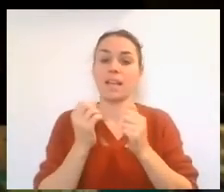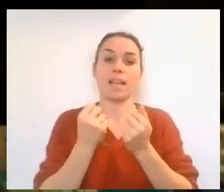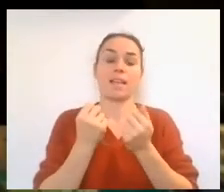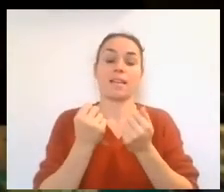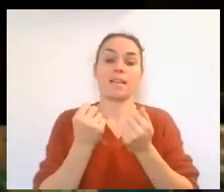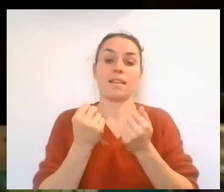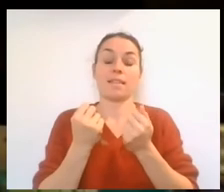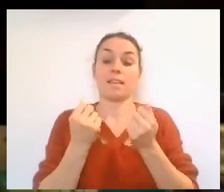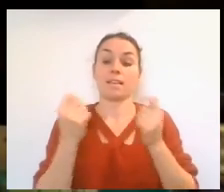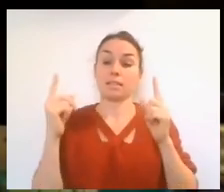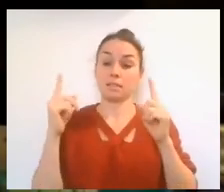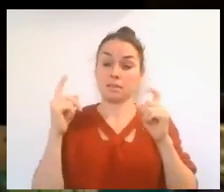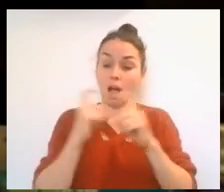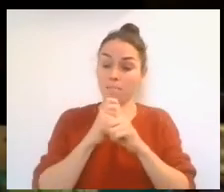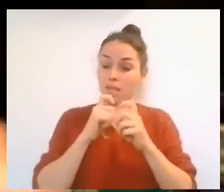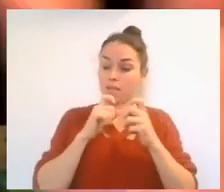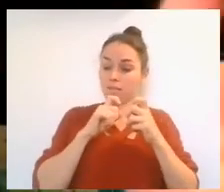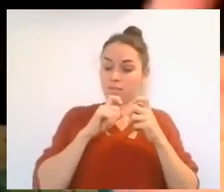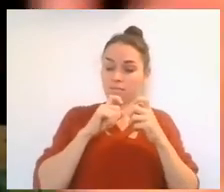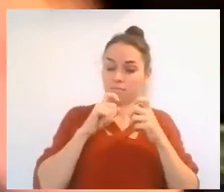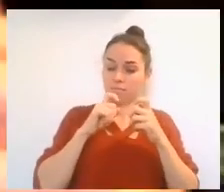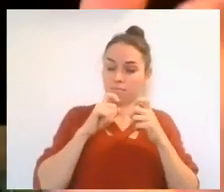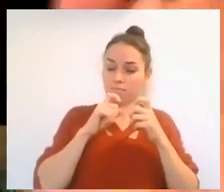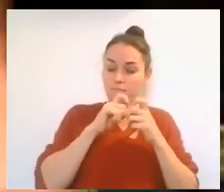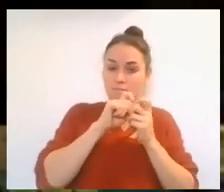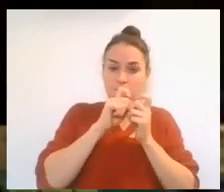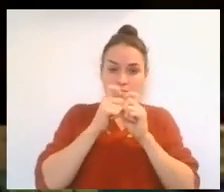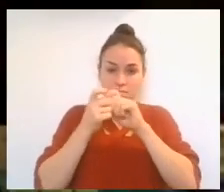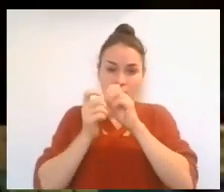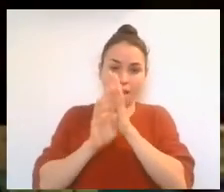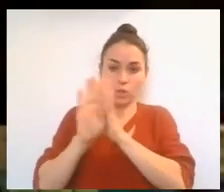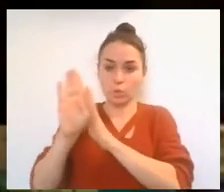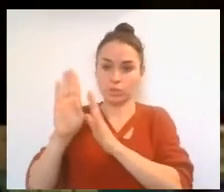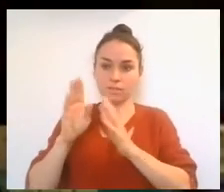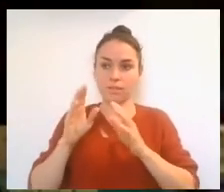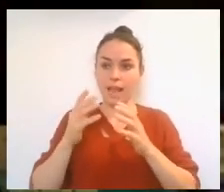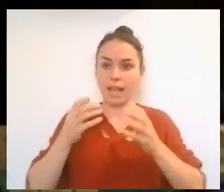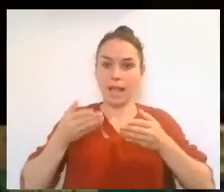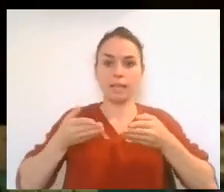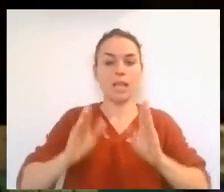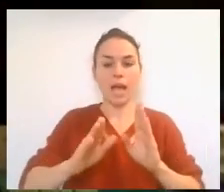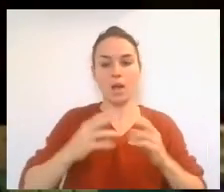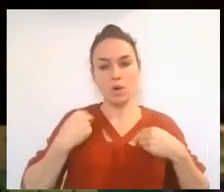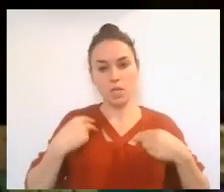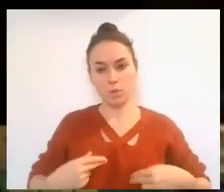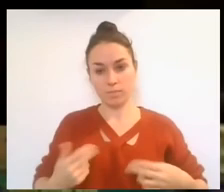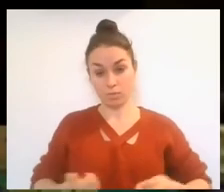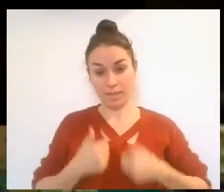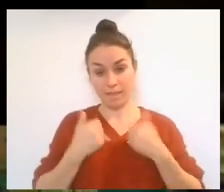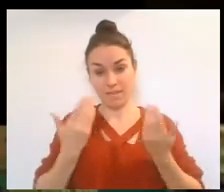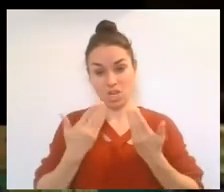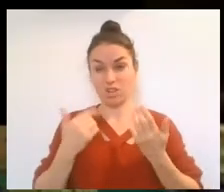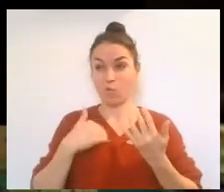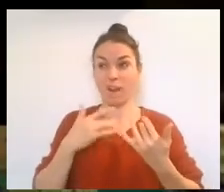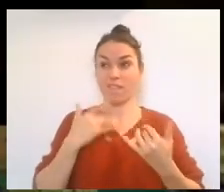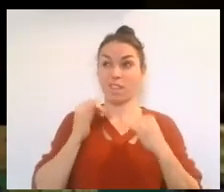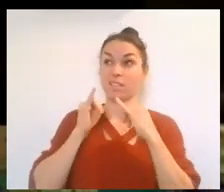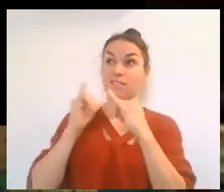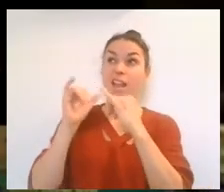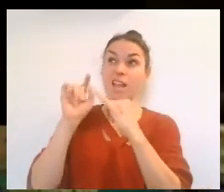to mankind, something like this occurred on other planets. I'm not convinced of